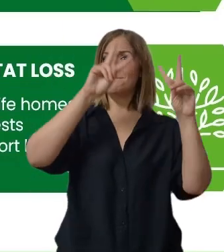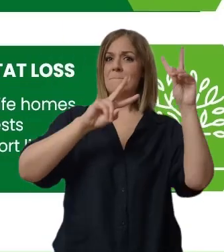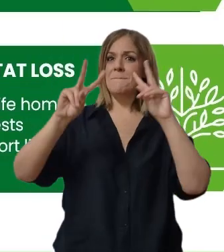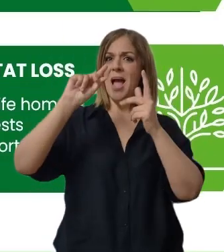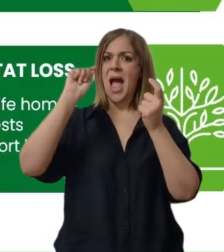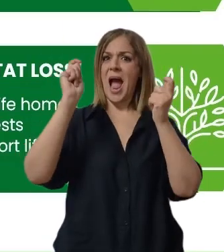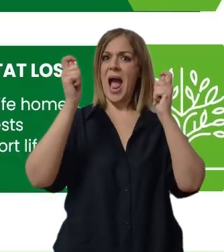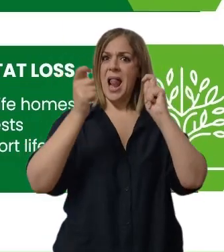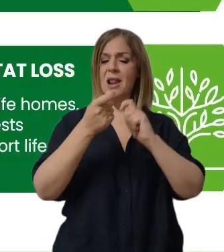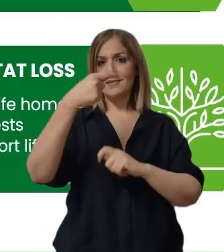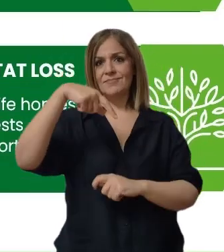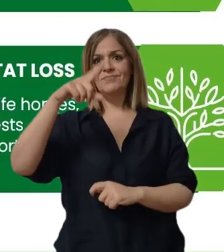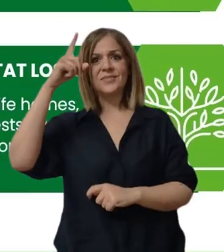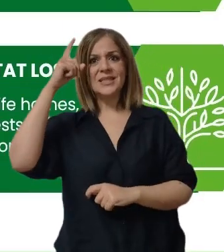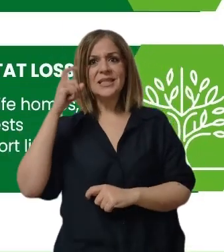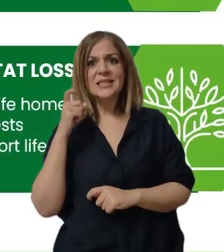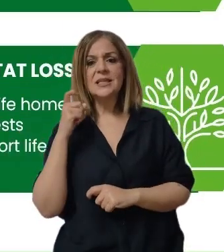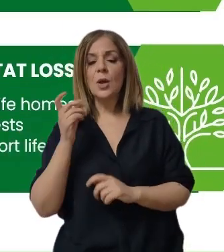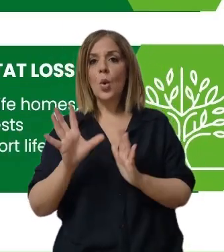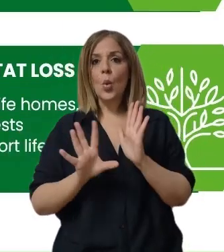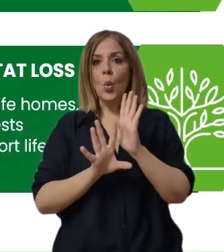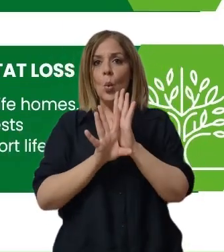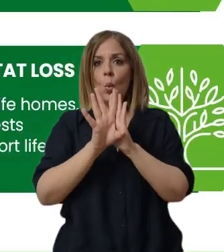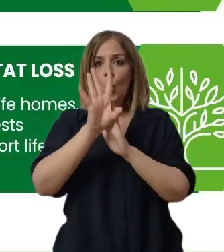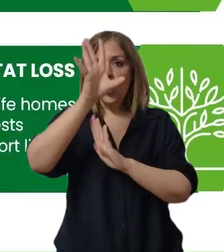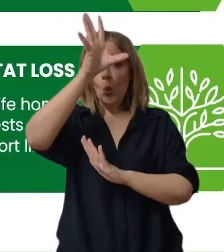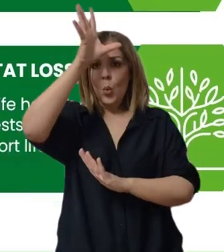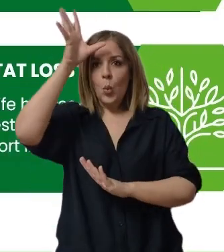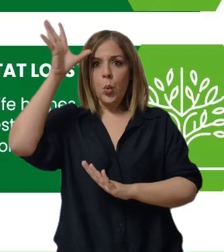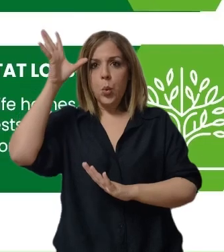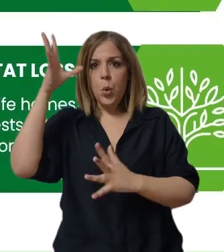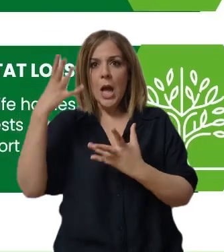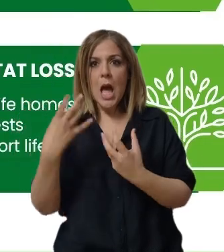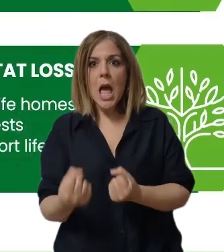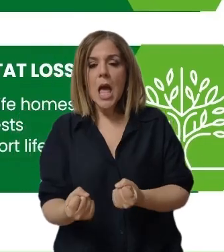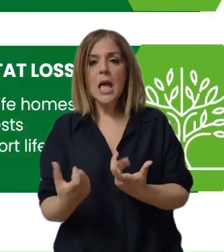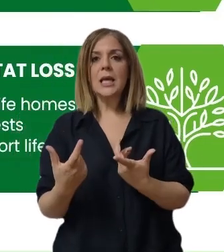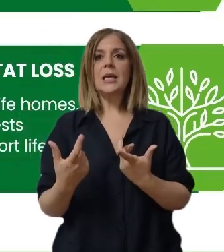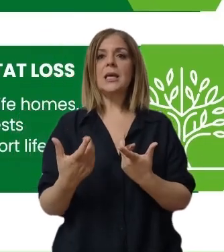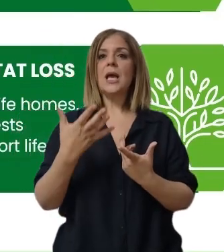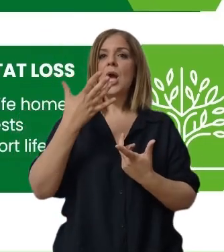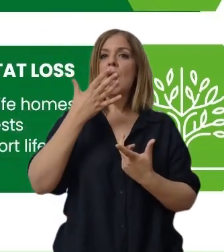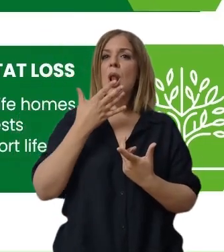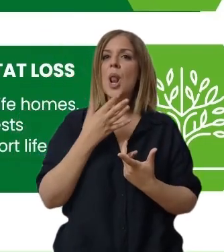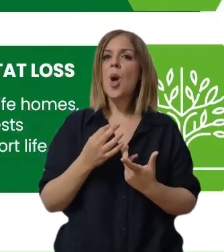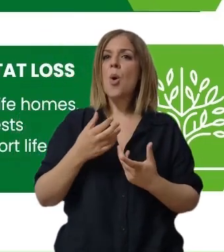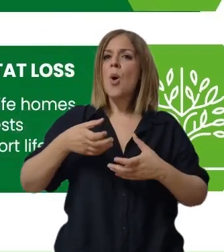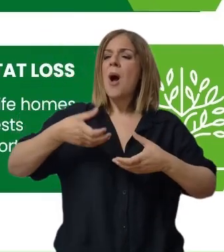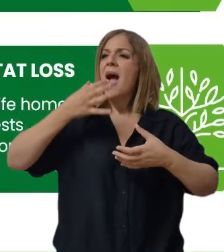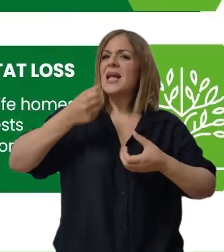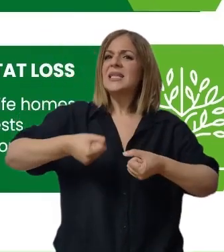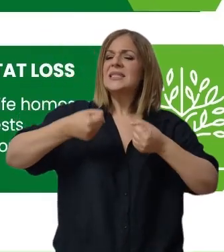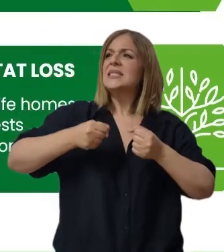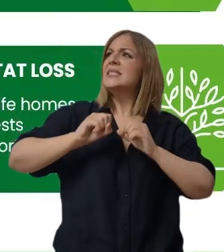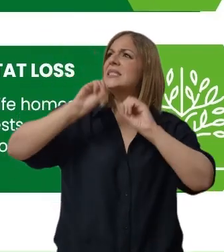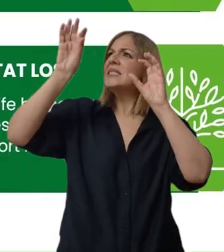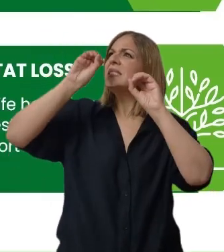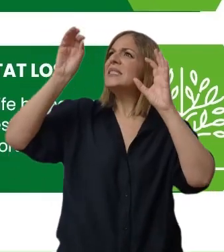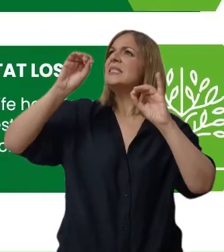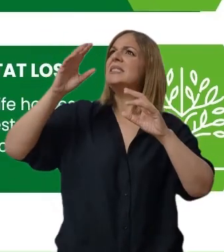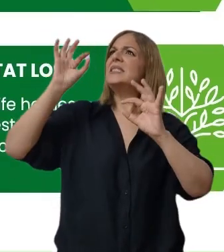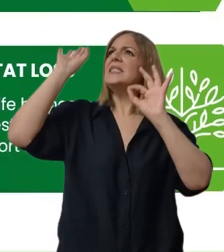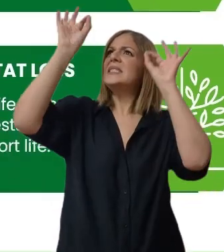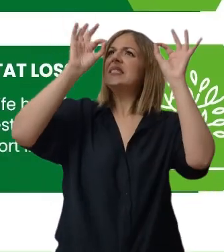you may know, the Earth is heating up and due to greenhouse gases, and this causes